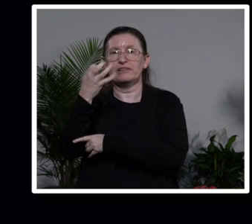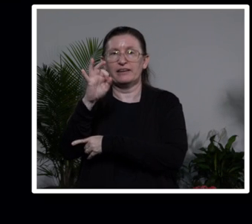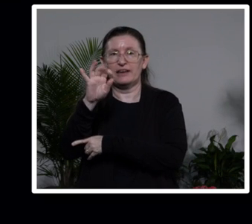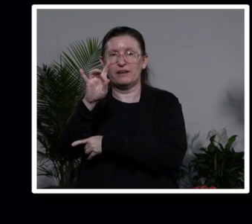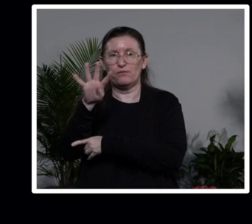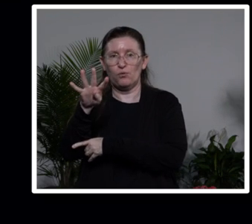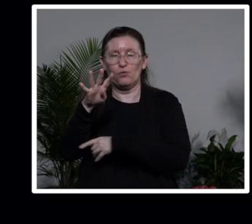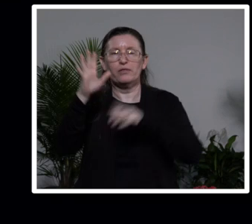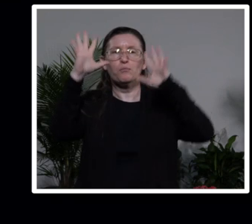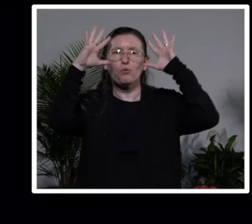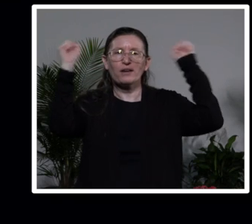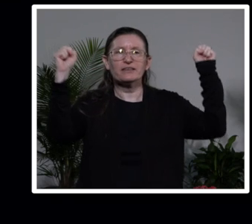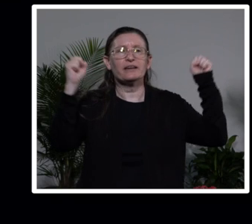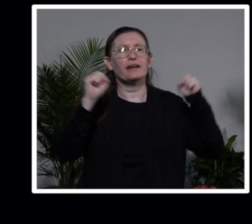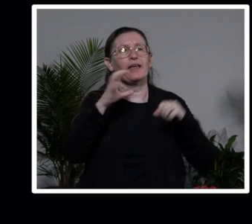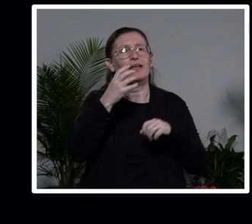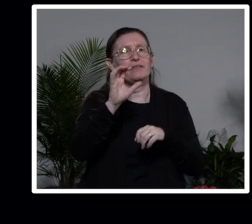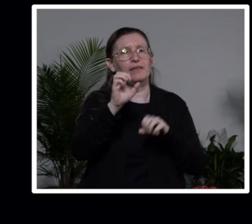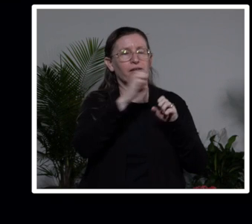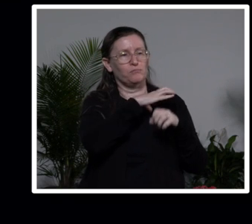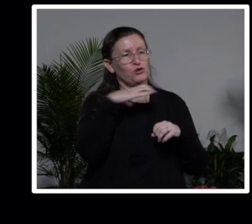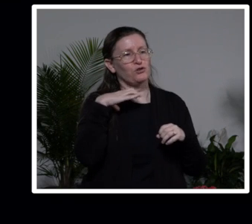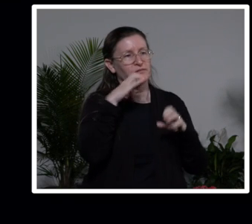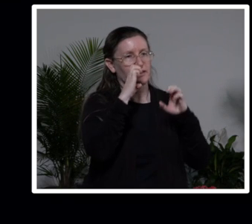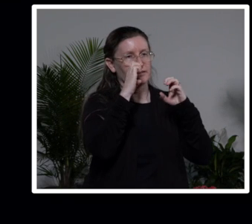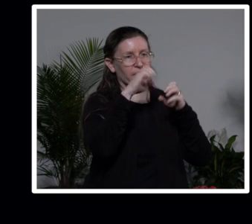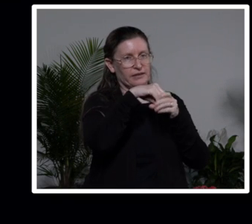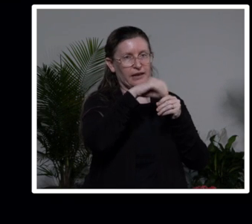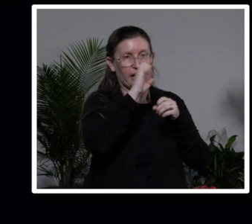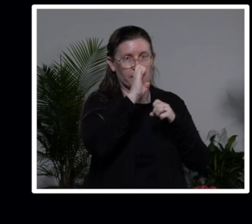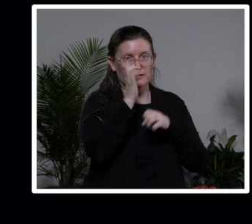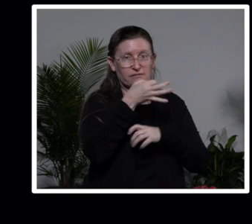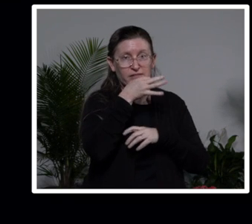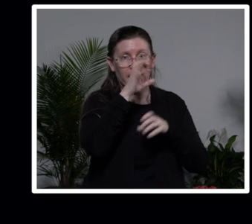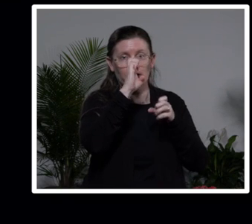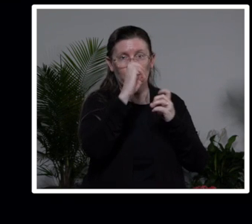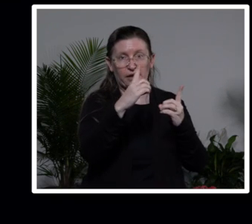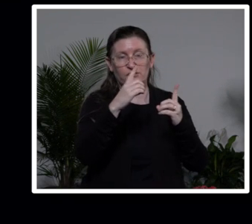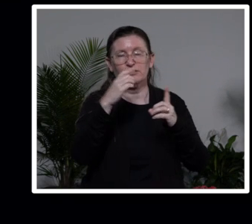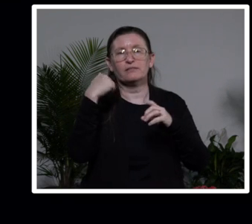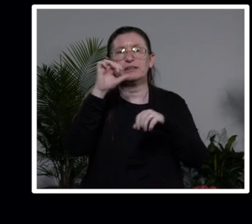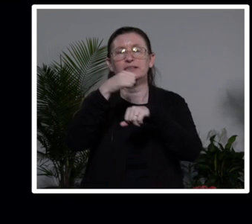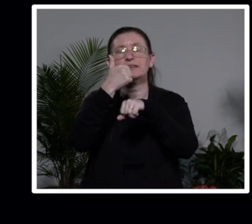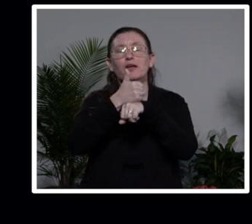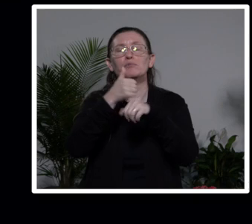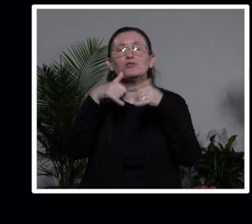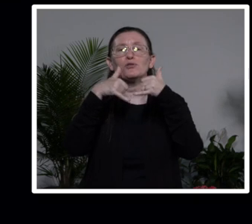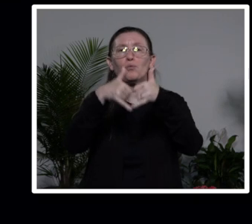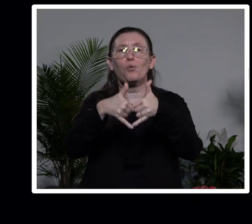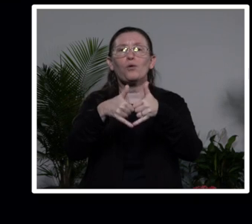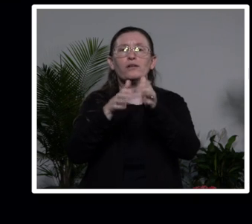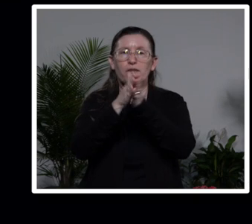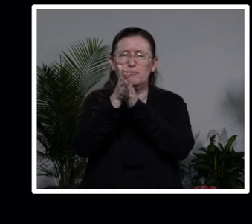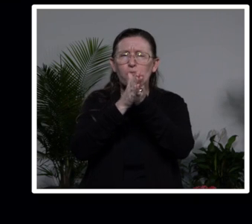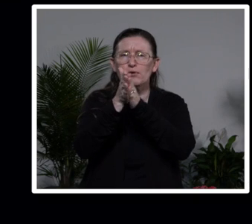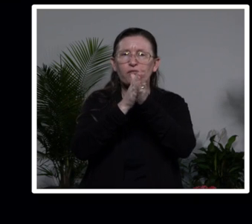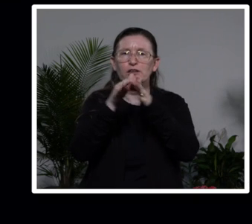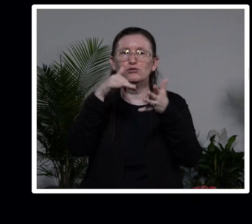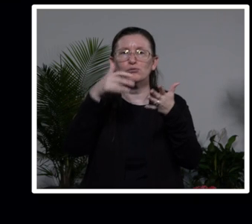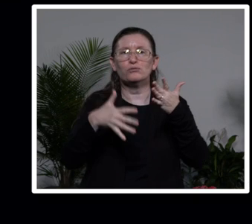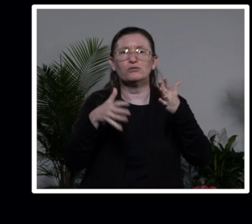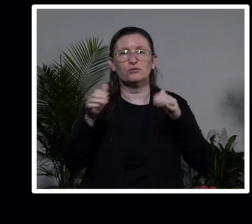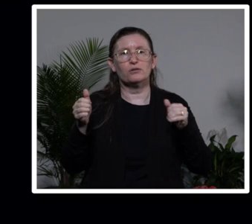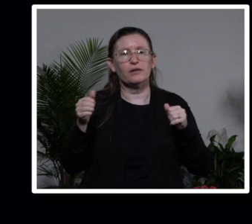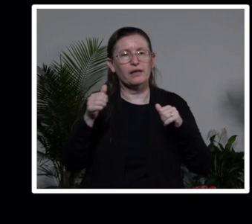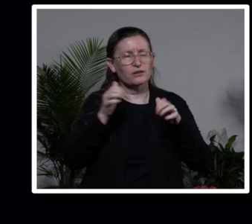the President and the National Commission on Excellence in Education established a nationwide recognition award that would further motivate students